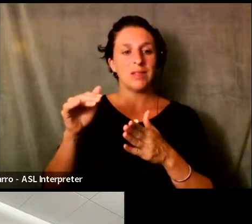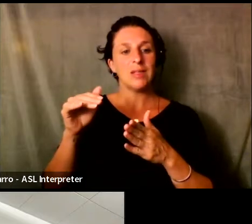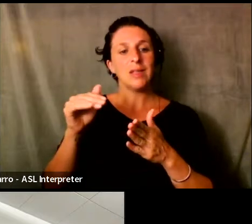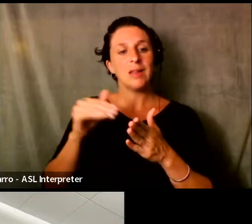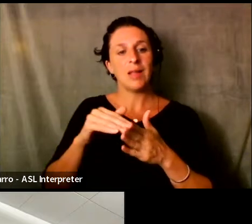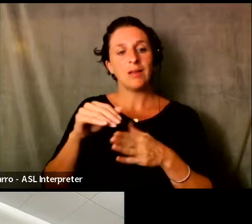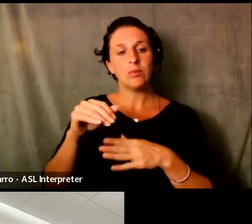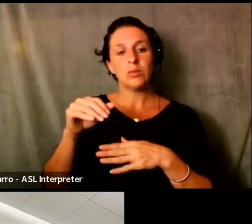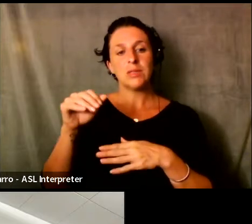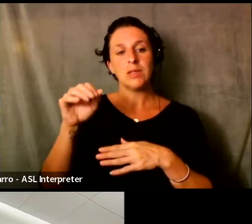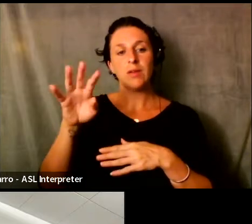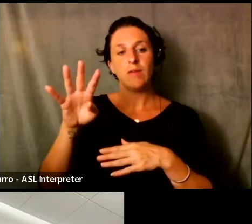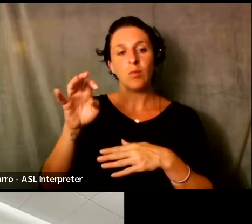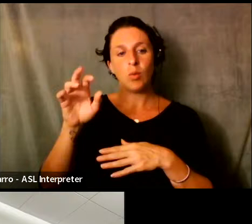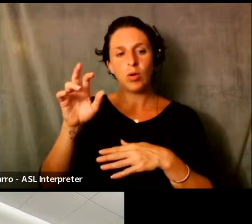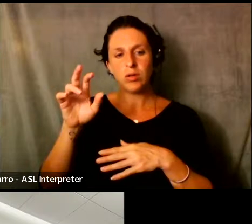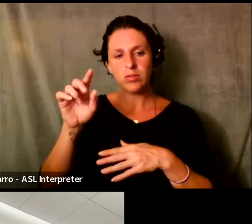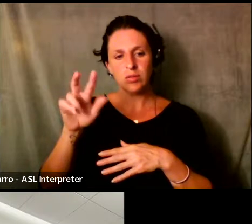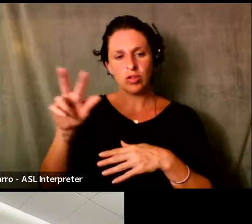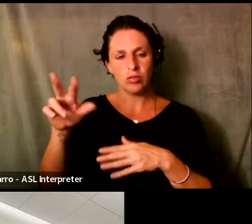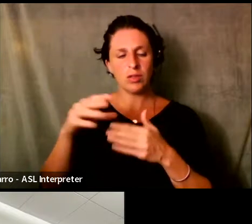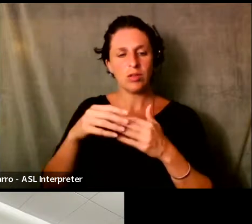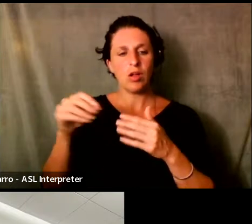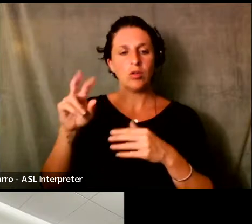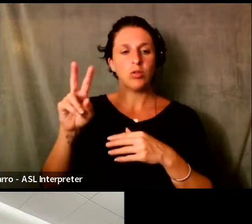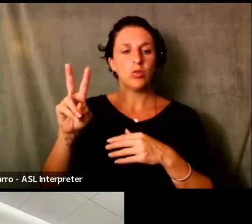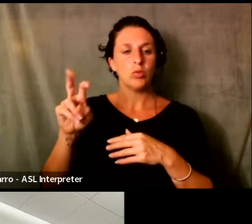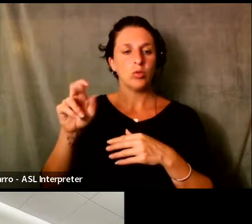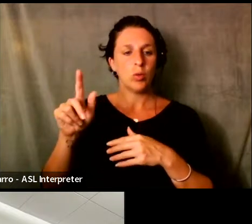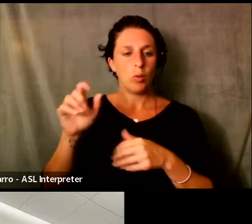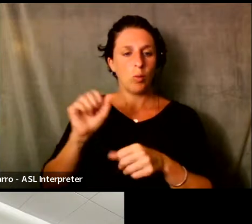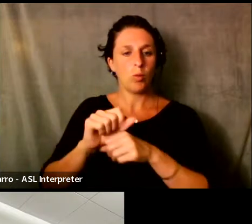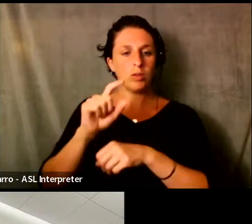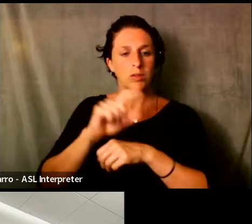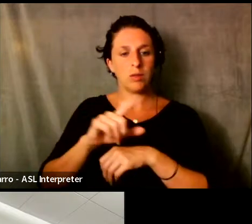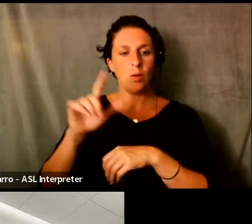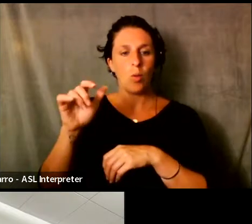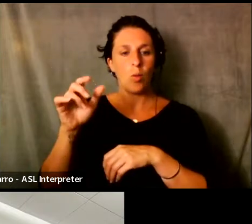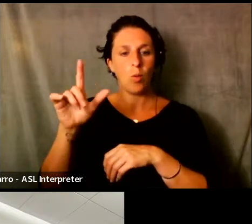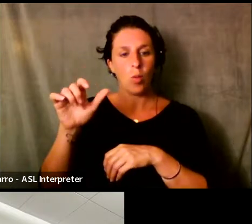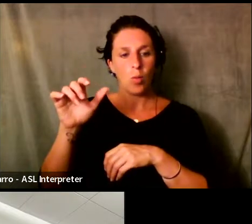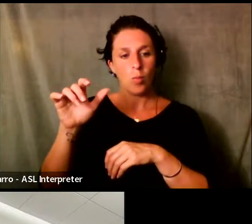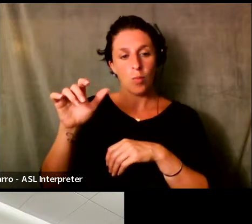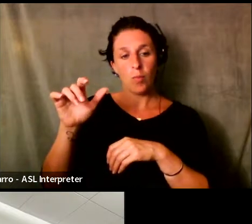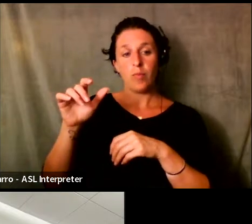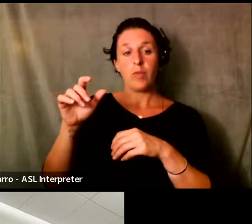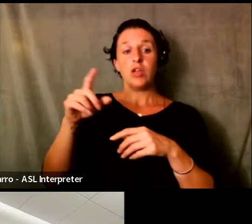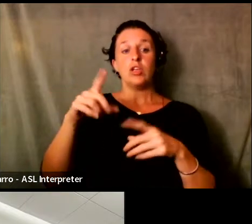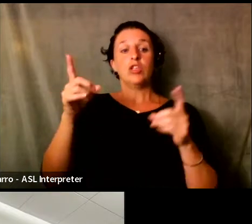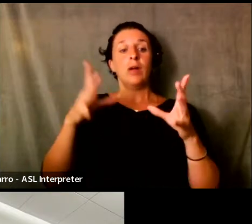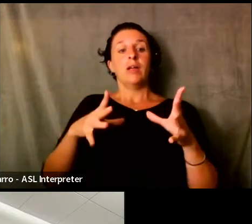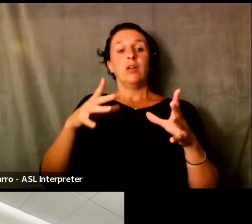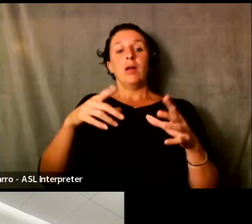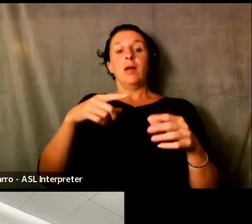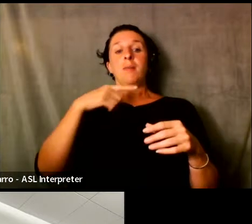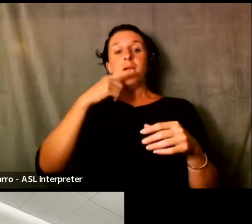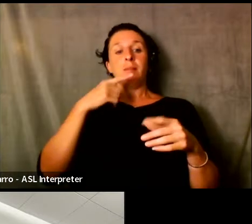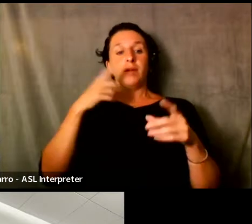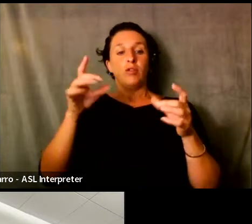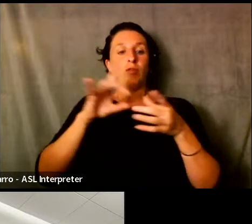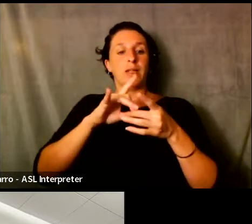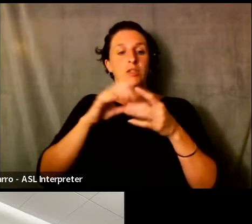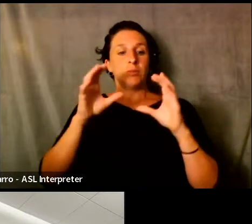$217,433 at 221 workdays. Laura Chalkley, Director of Public Relations, Communication and Publications at